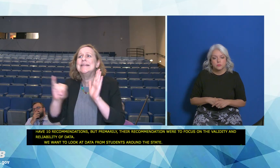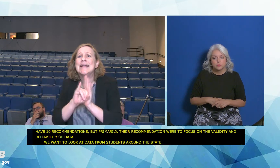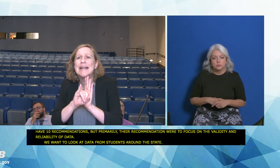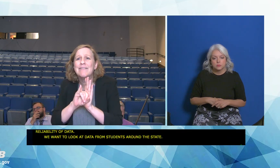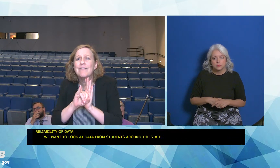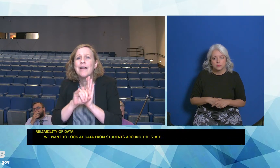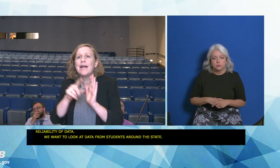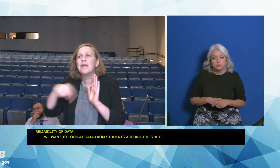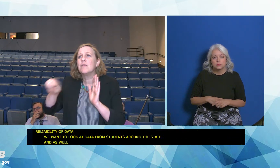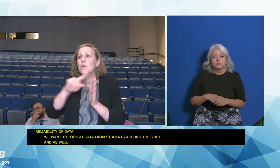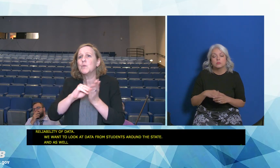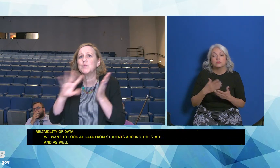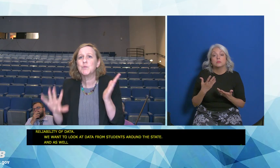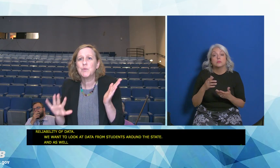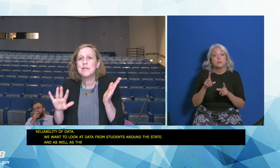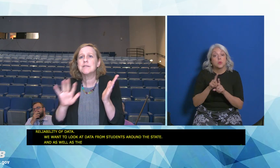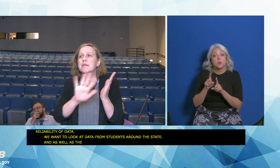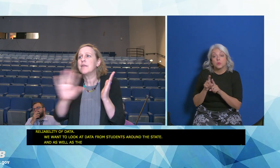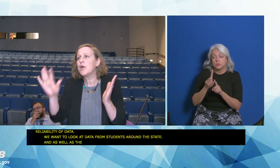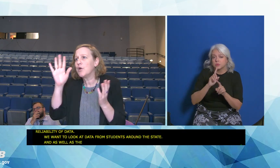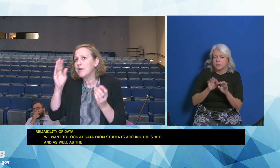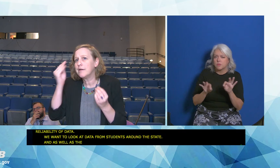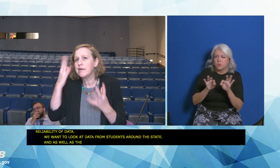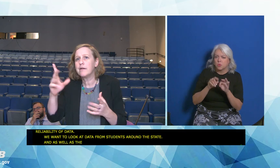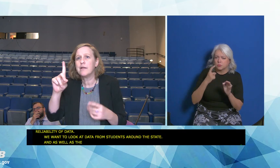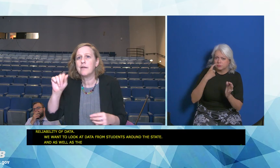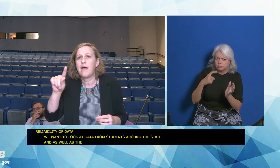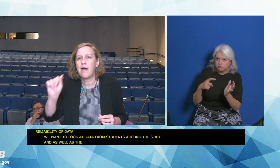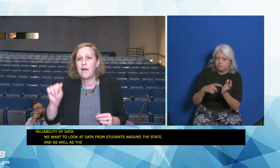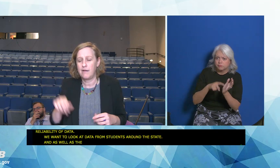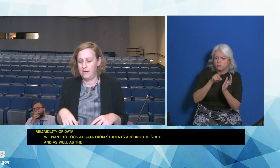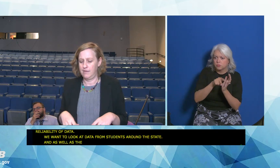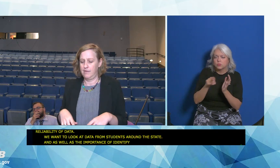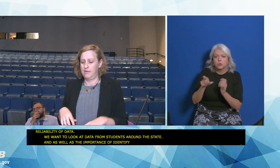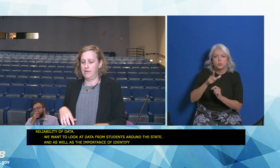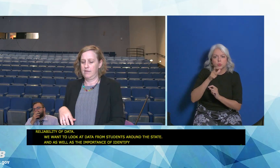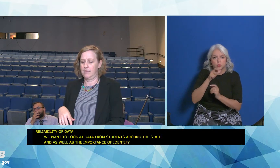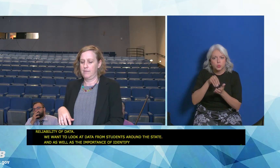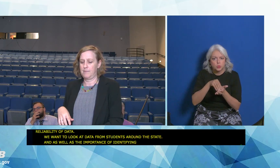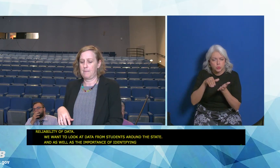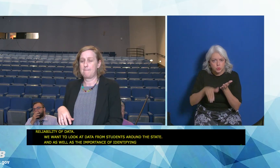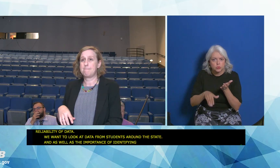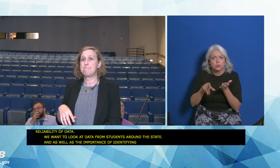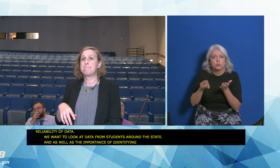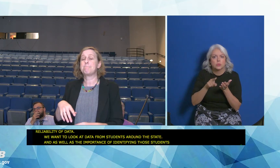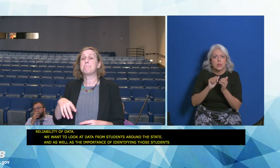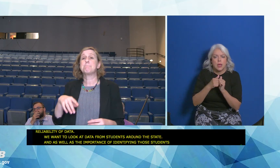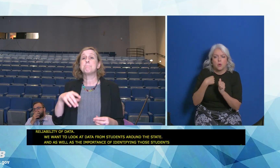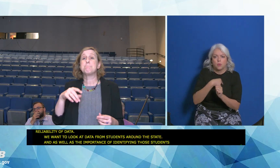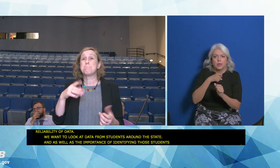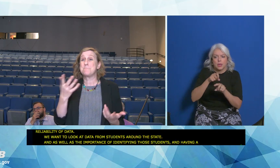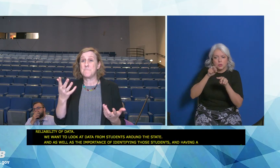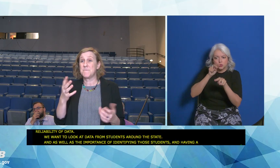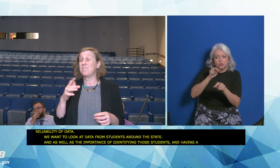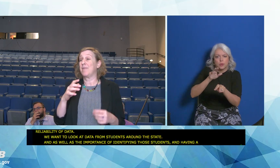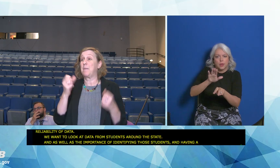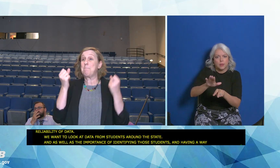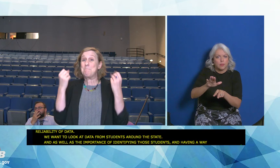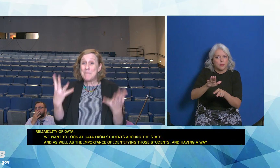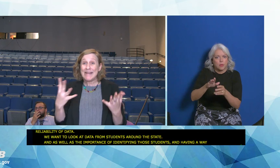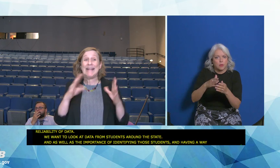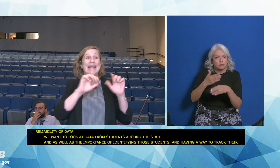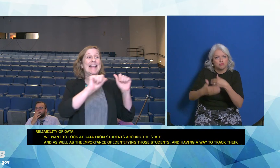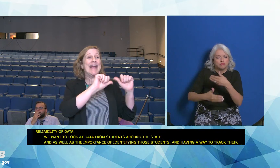as well as the importance of identifying those students and having a way to track their data.